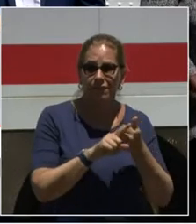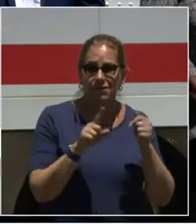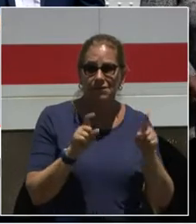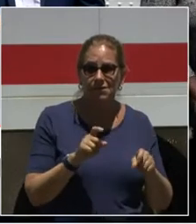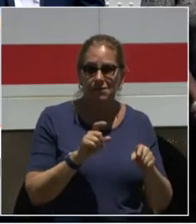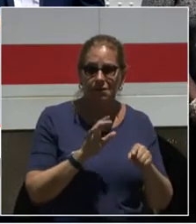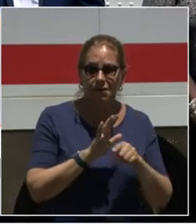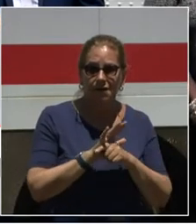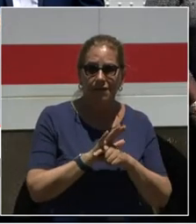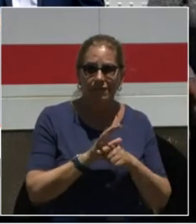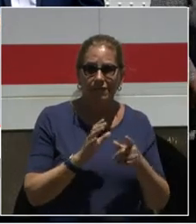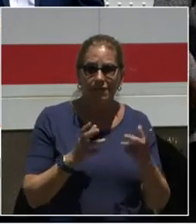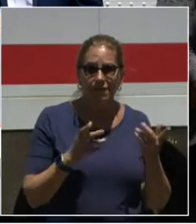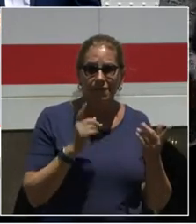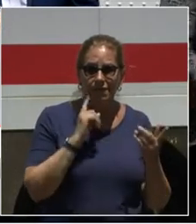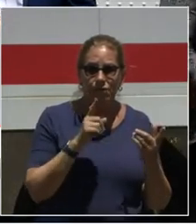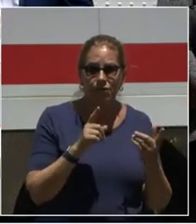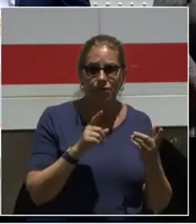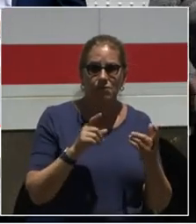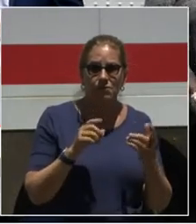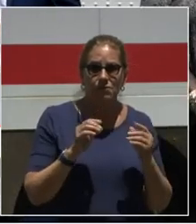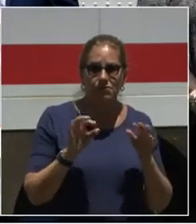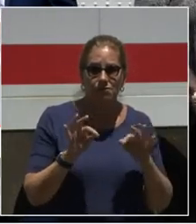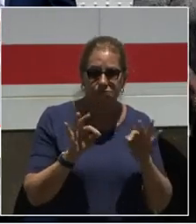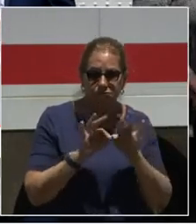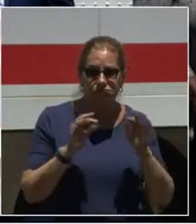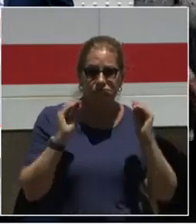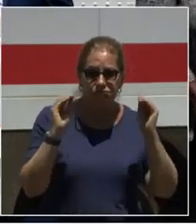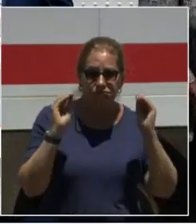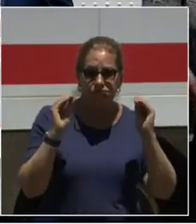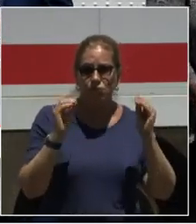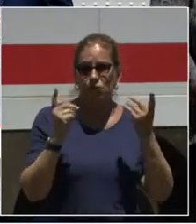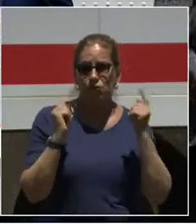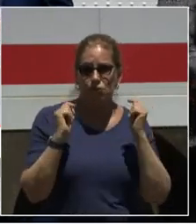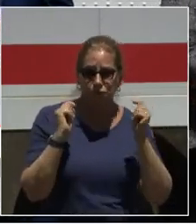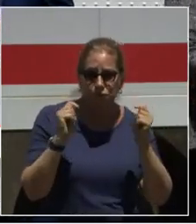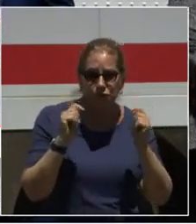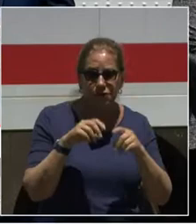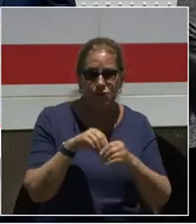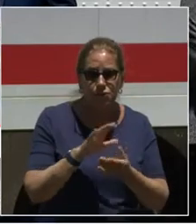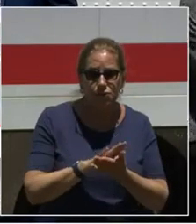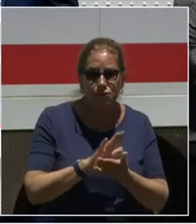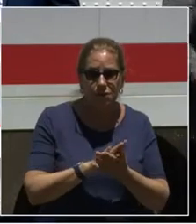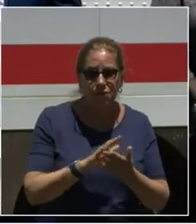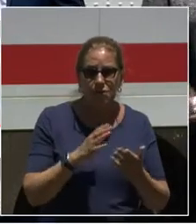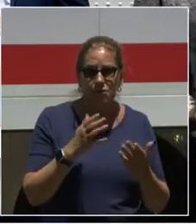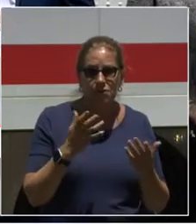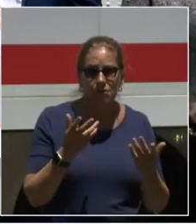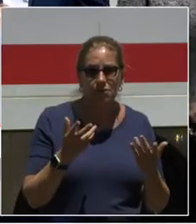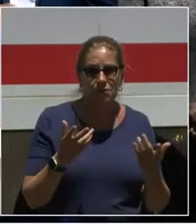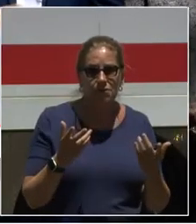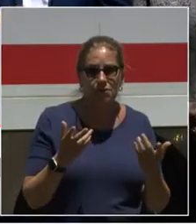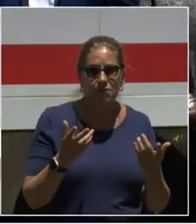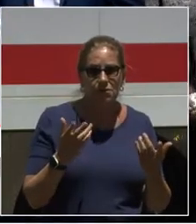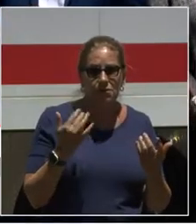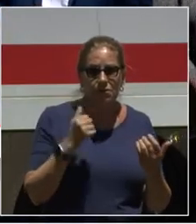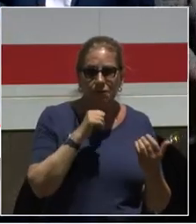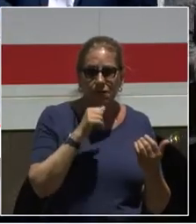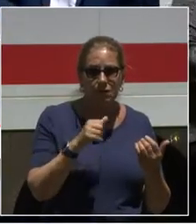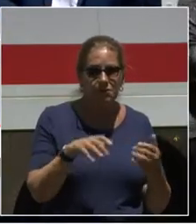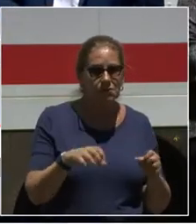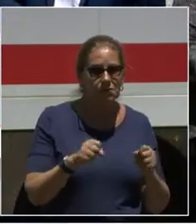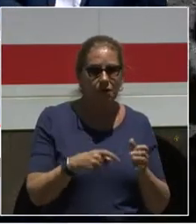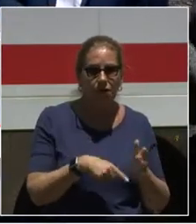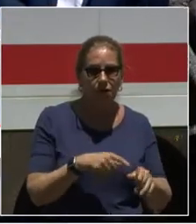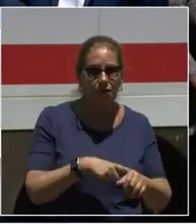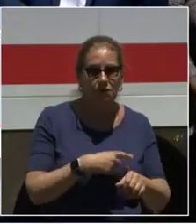tutoring services and after-school programs. And the question is, why does it take so long for these background checks? Well, Sam, I